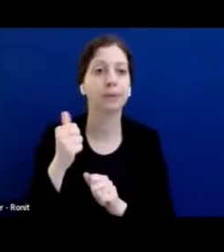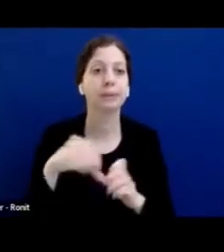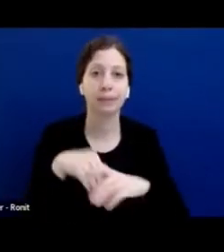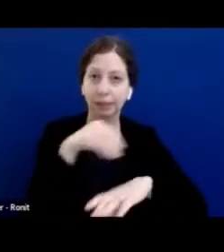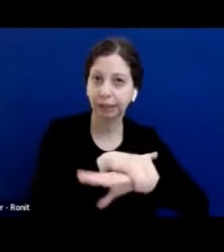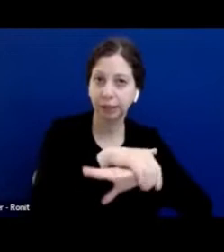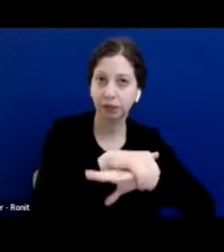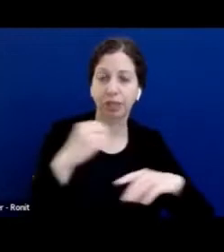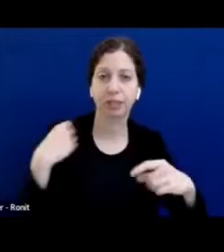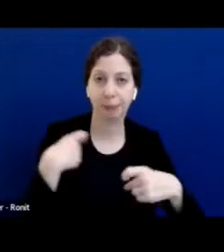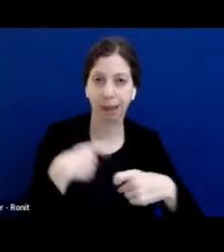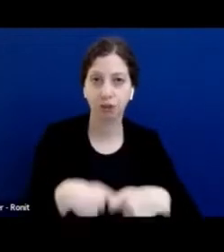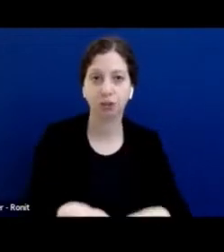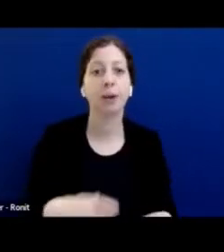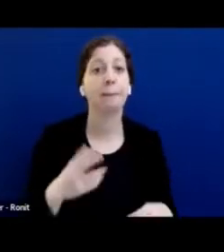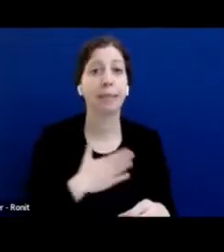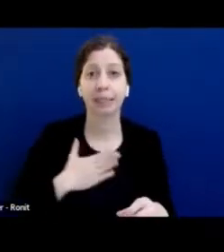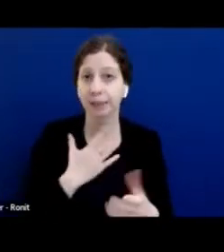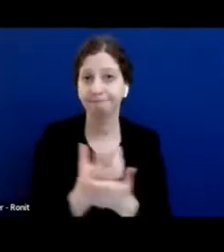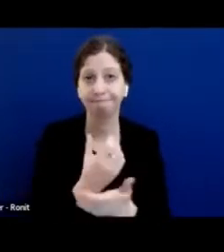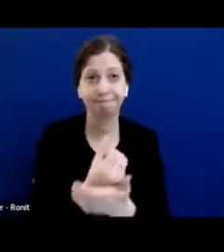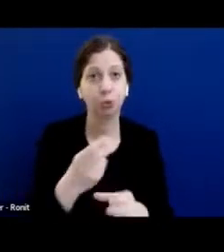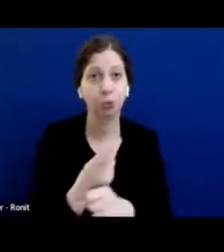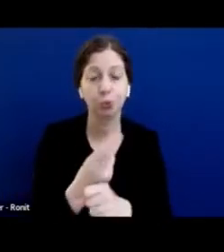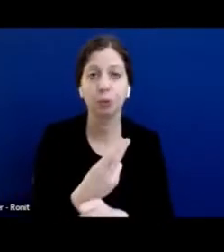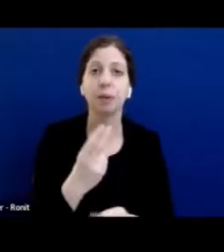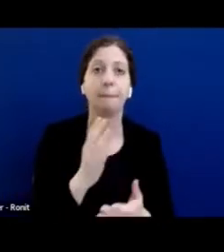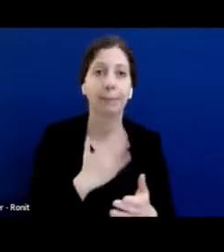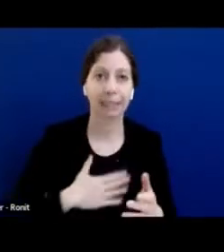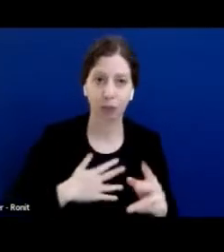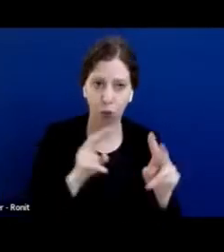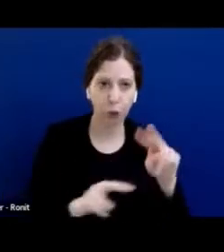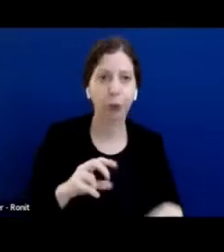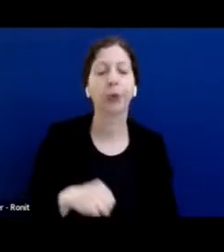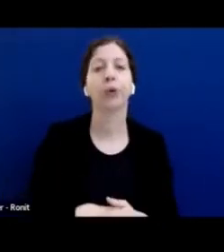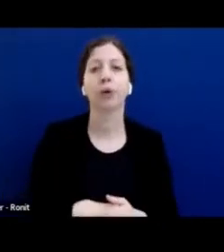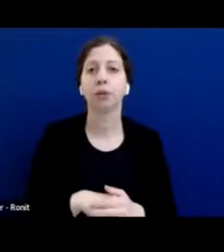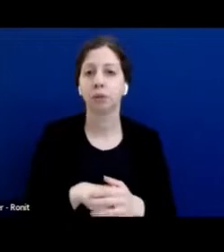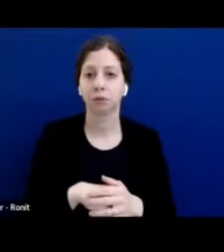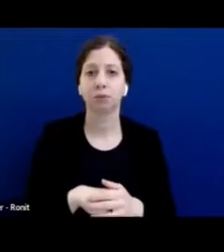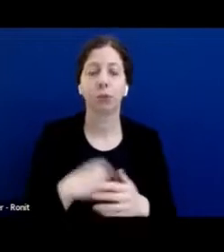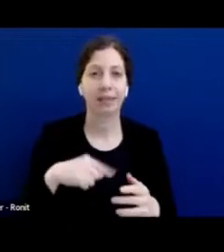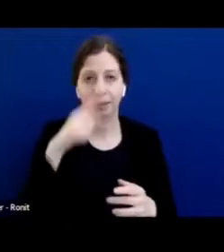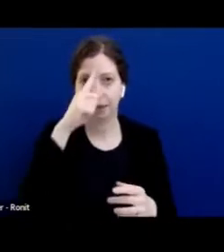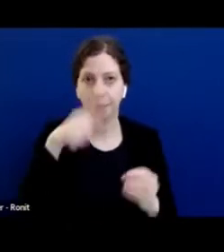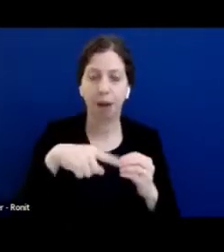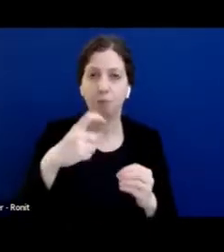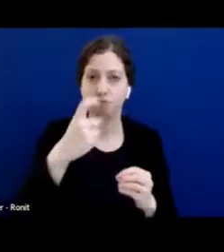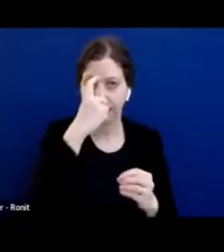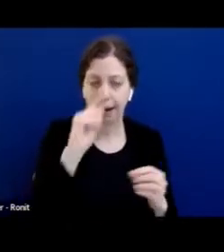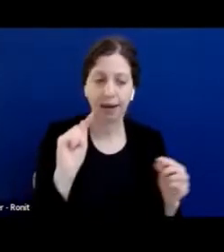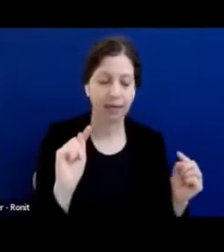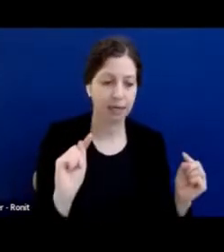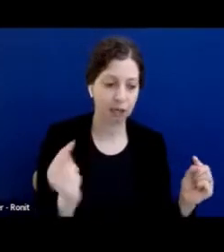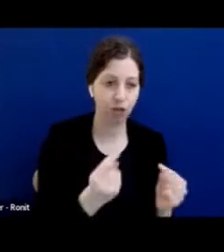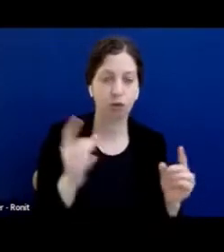Spanish. Please use them. Please look at them. Very written. And we think about the brain injury informed, trauma